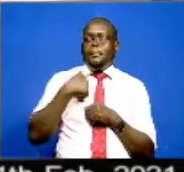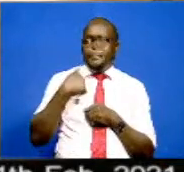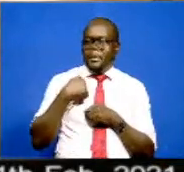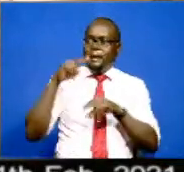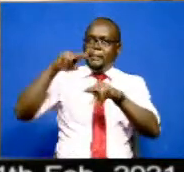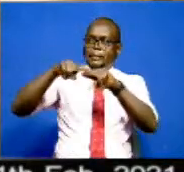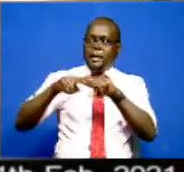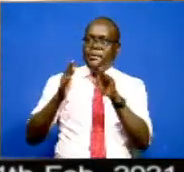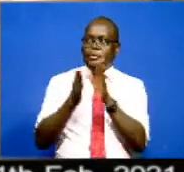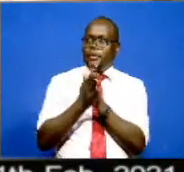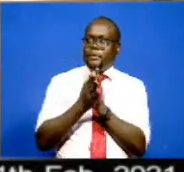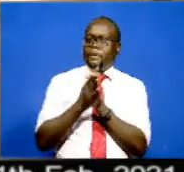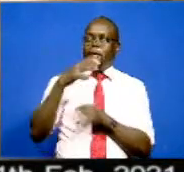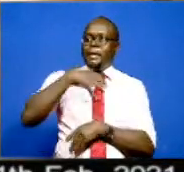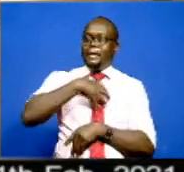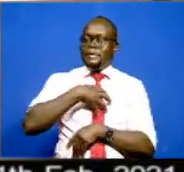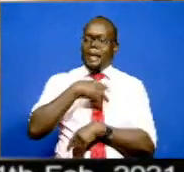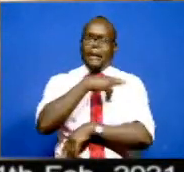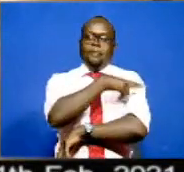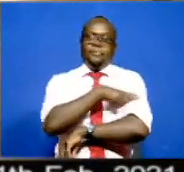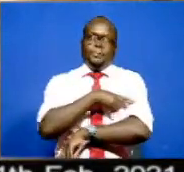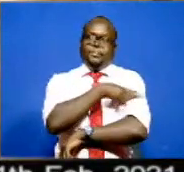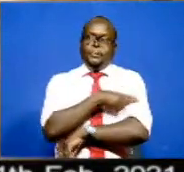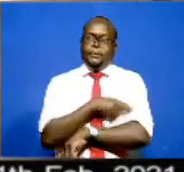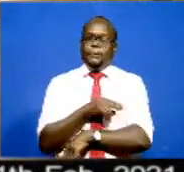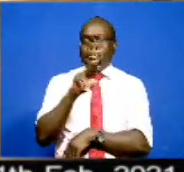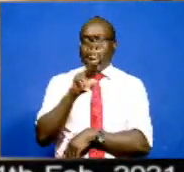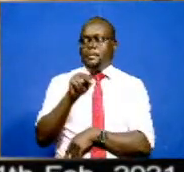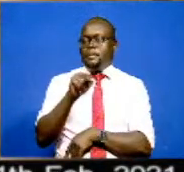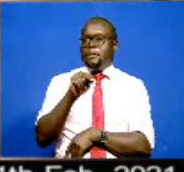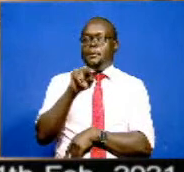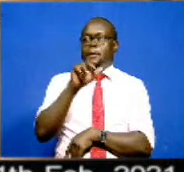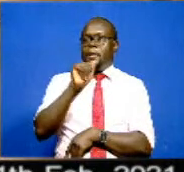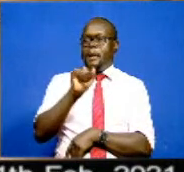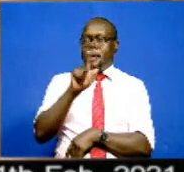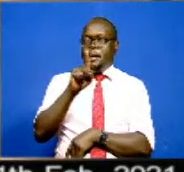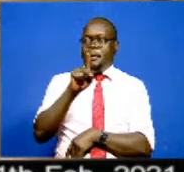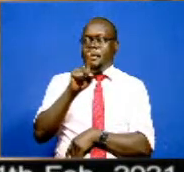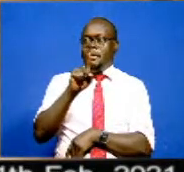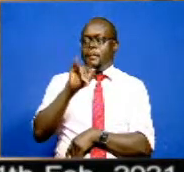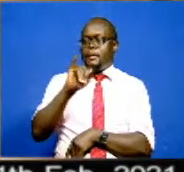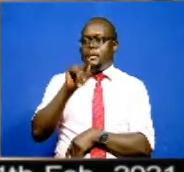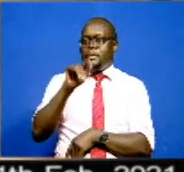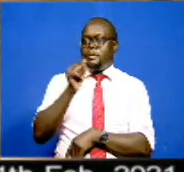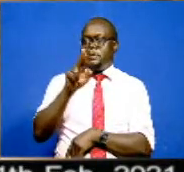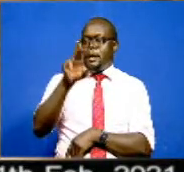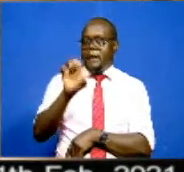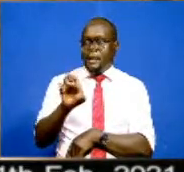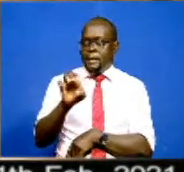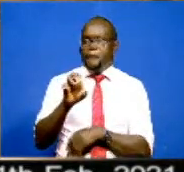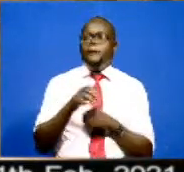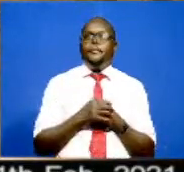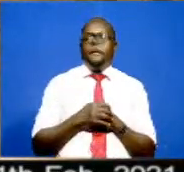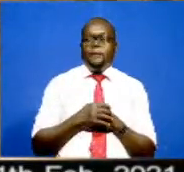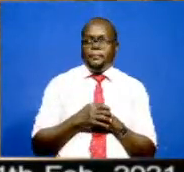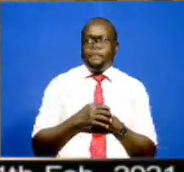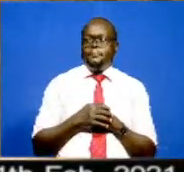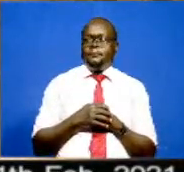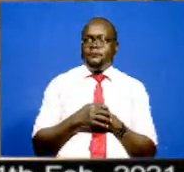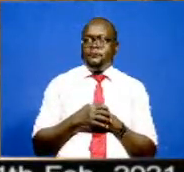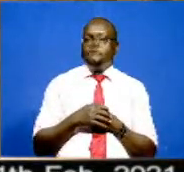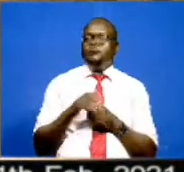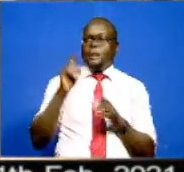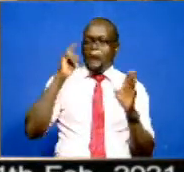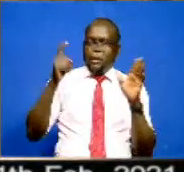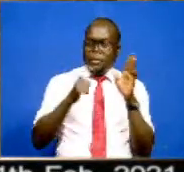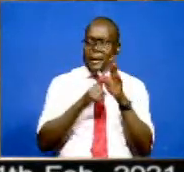here with retired Captain Nakitare from Transoya, wasn't he? And he was recognized